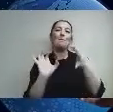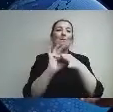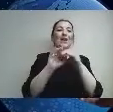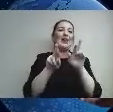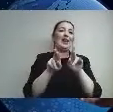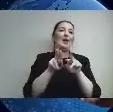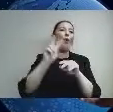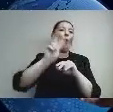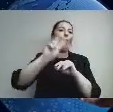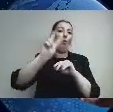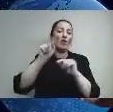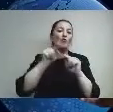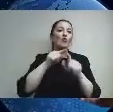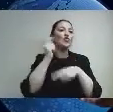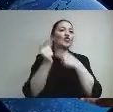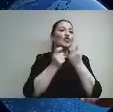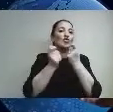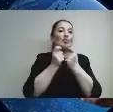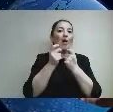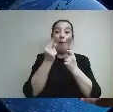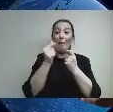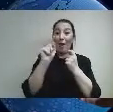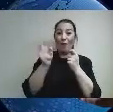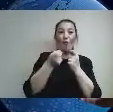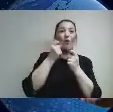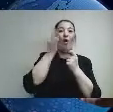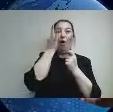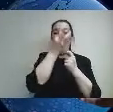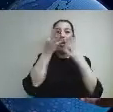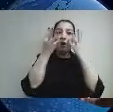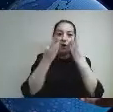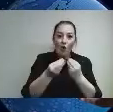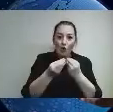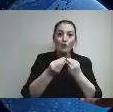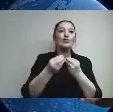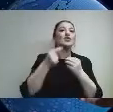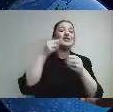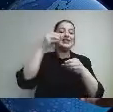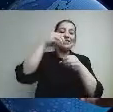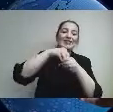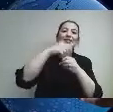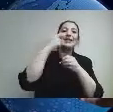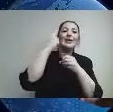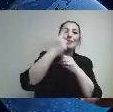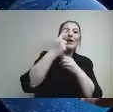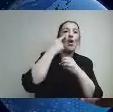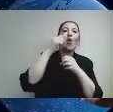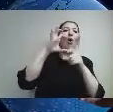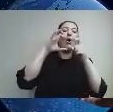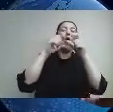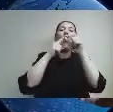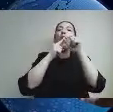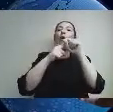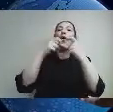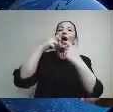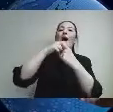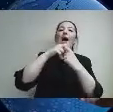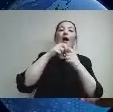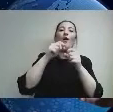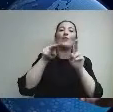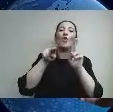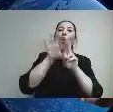be funded. And we place a QR code on the products, and actually, they can follow uh,